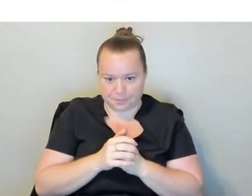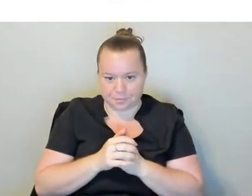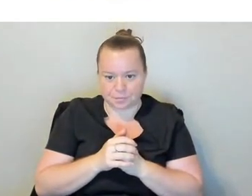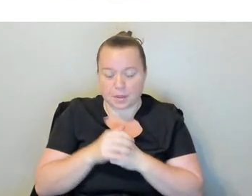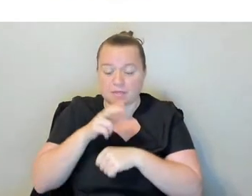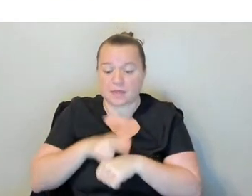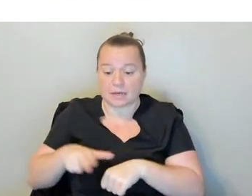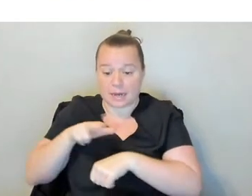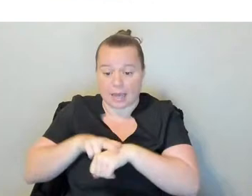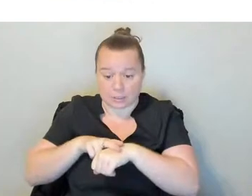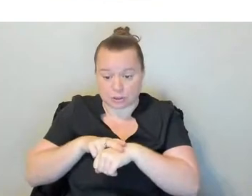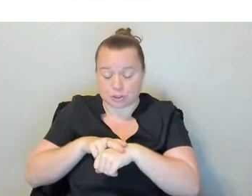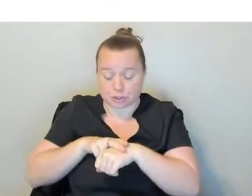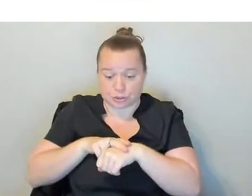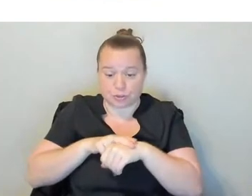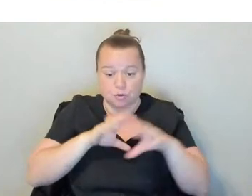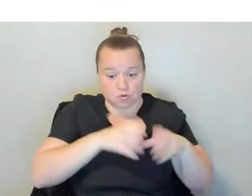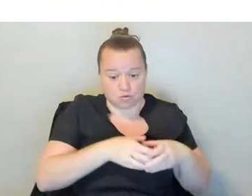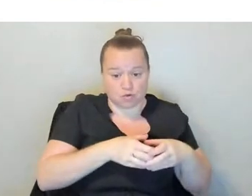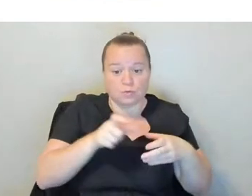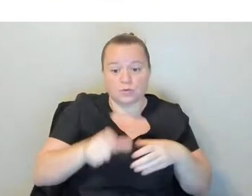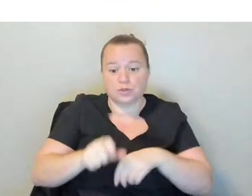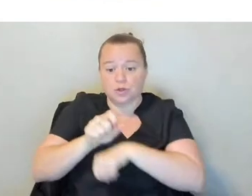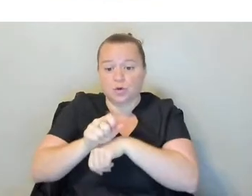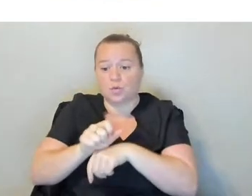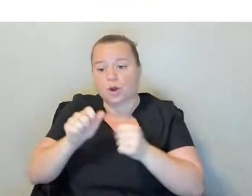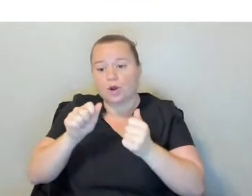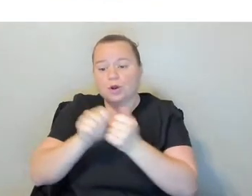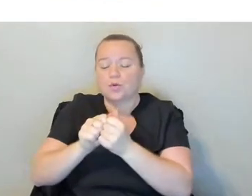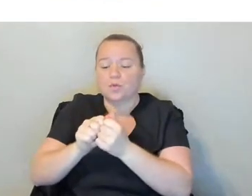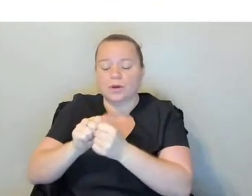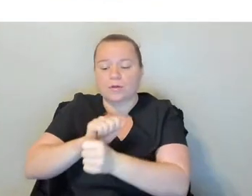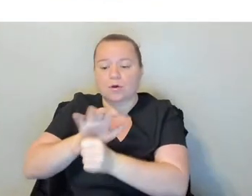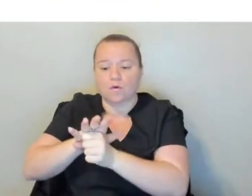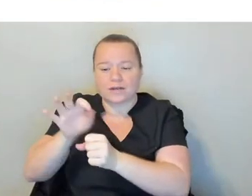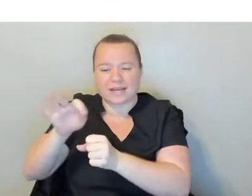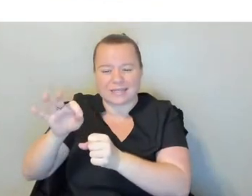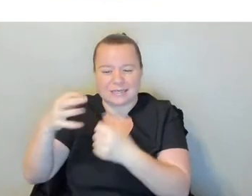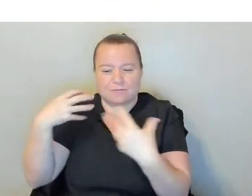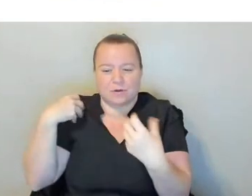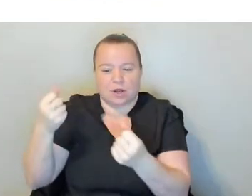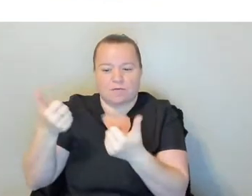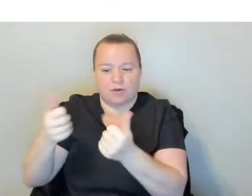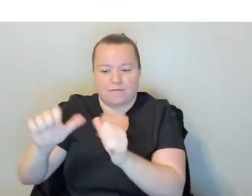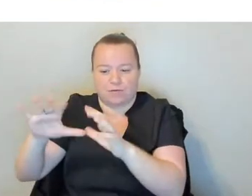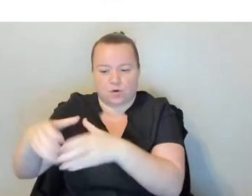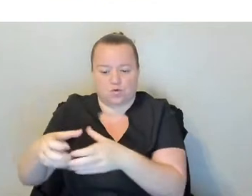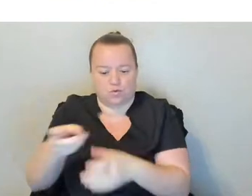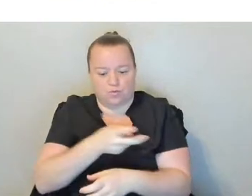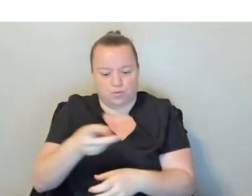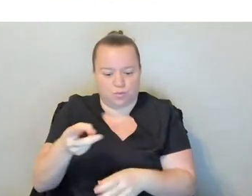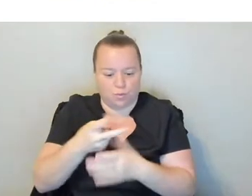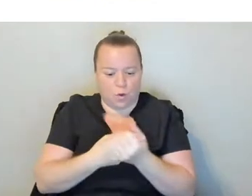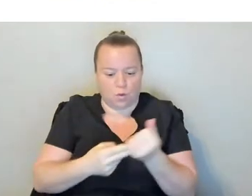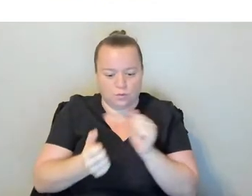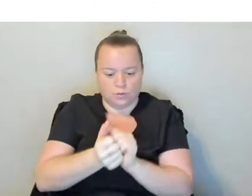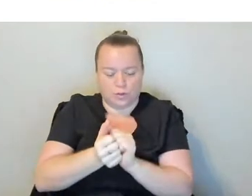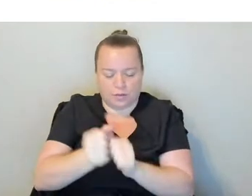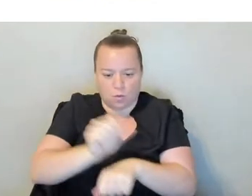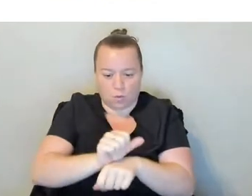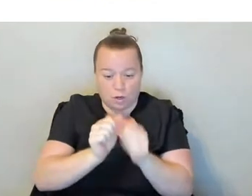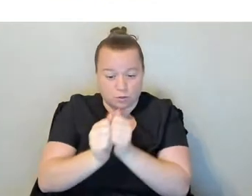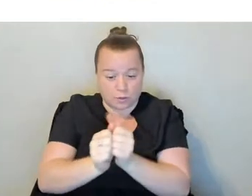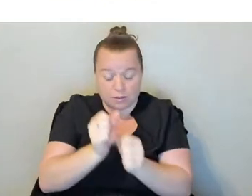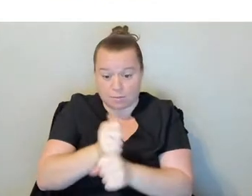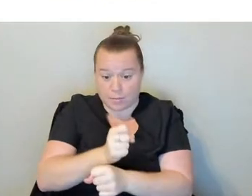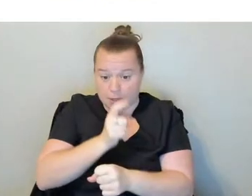national structures responsible for COVID-19 recovery efforts to ensure that gender mainstreaming tools are